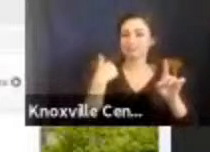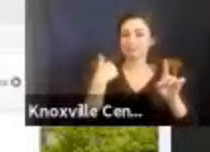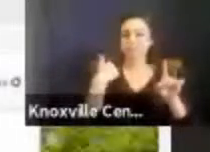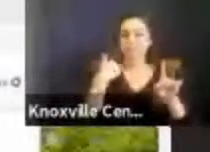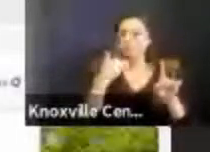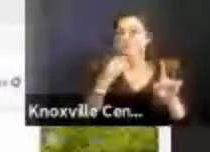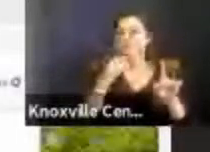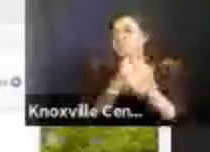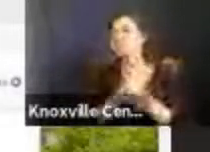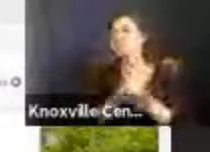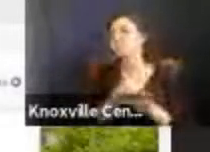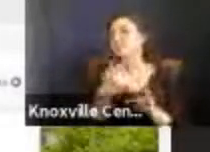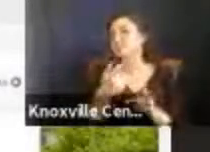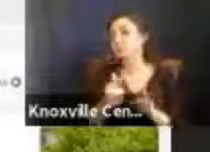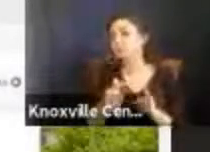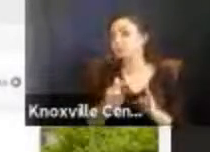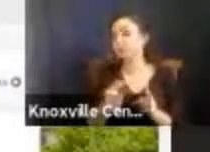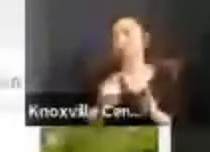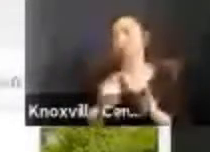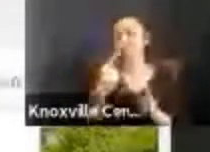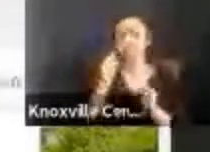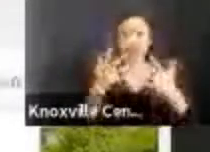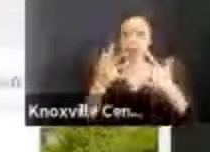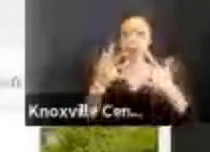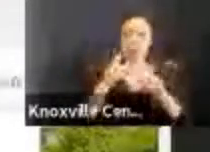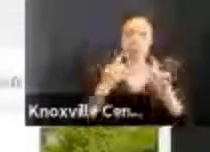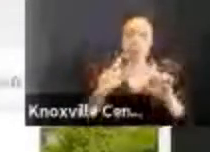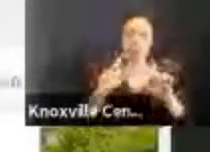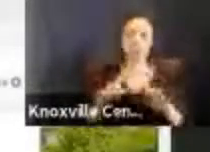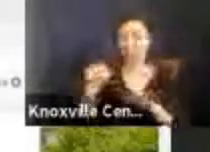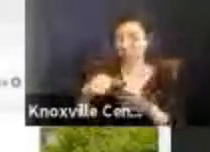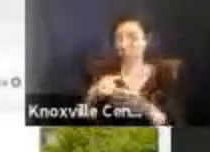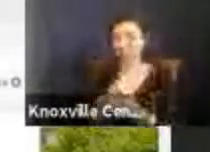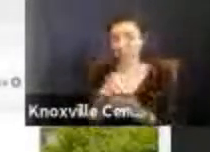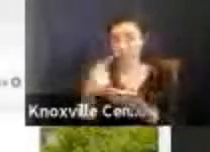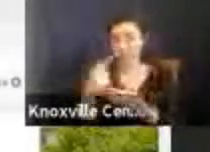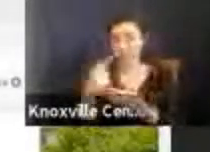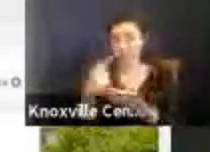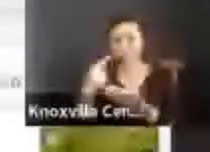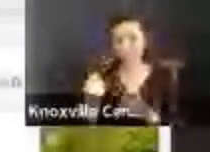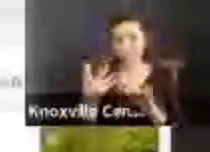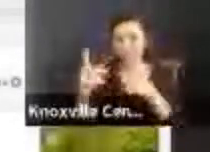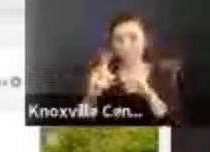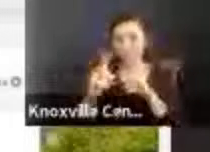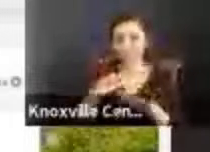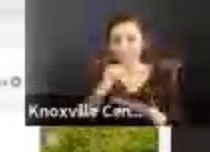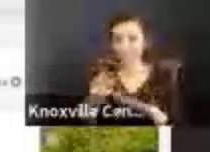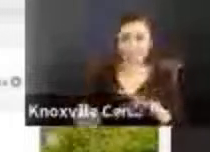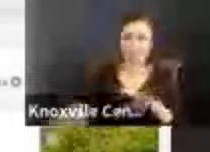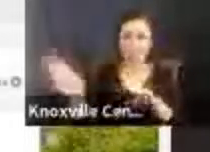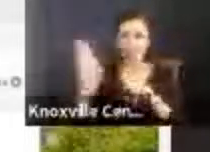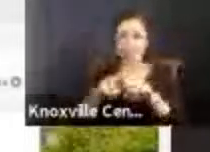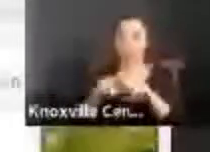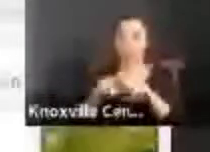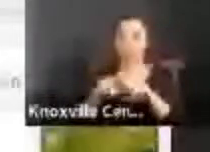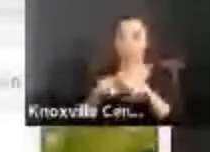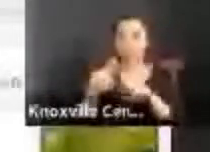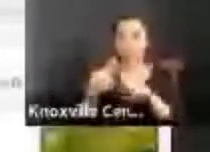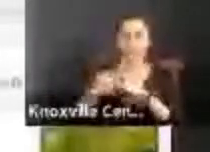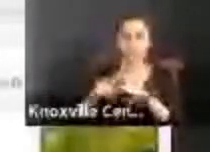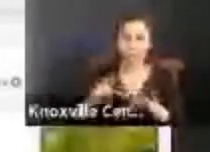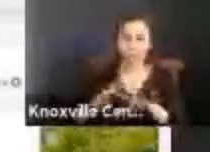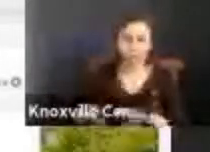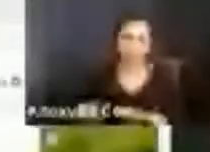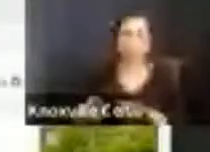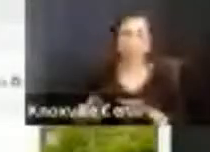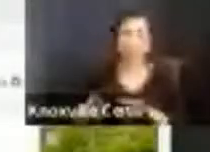saw relating to the volume of testing. This week, the volume of tests conducted isn't rebounding as we'd hoped, leading us to